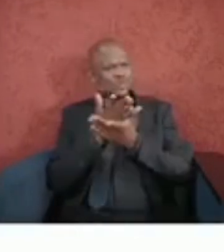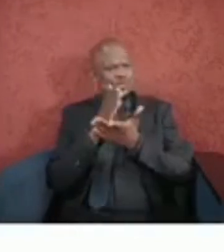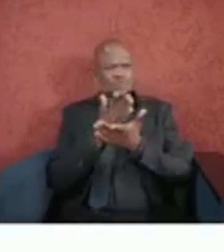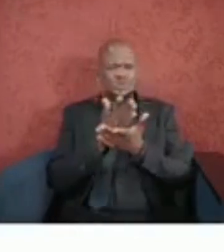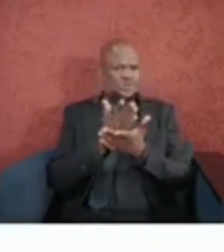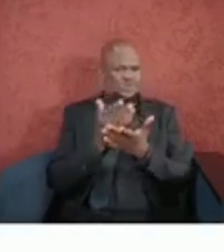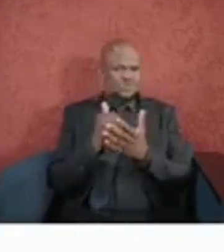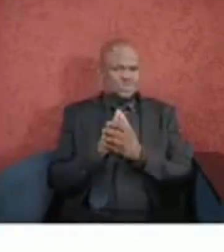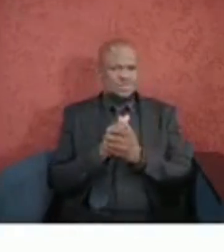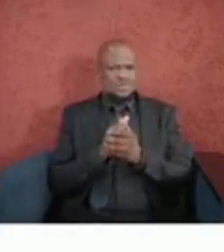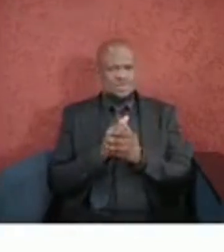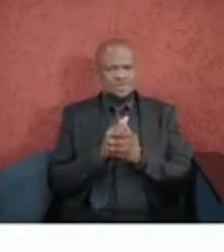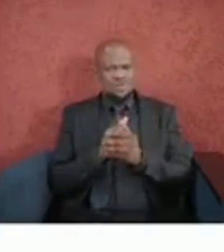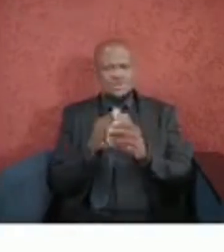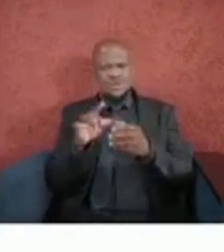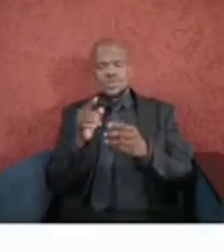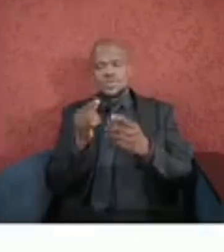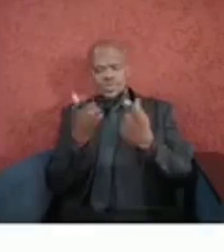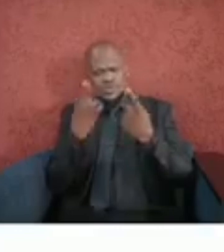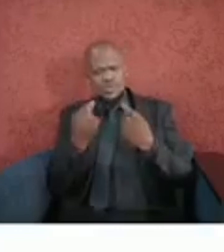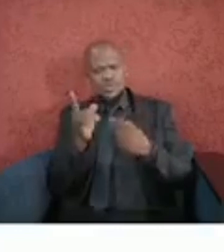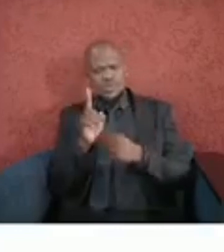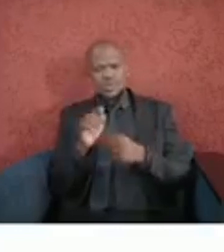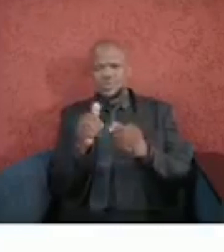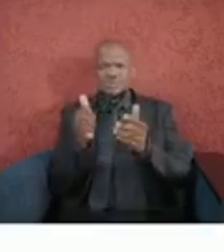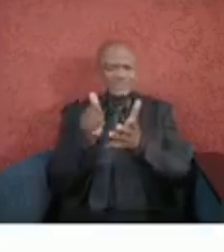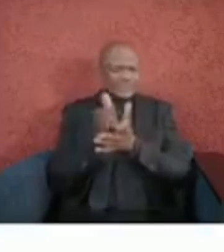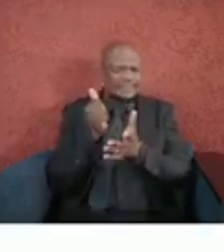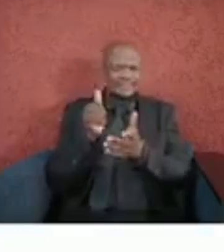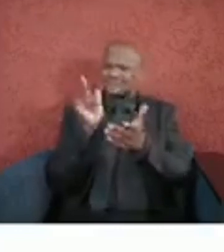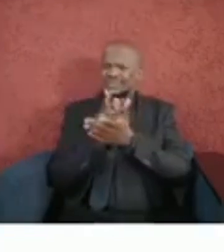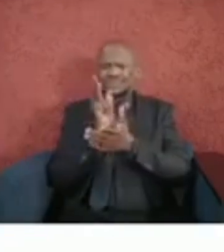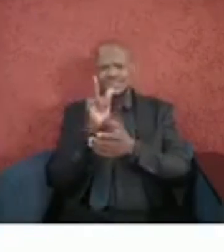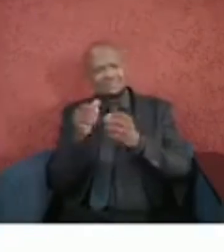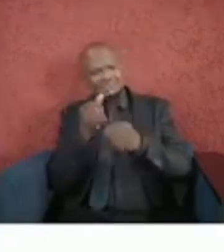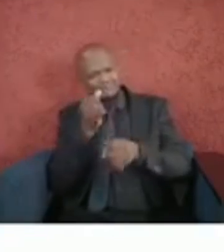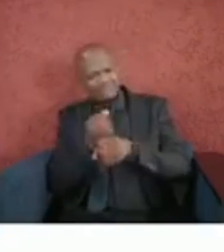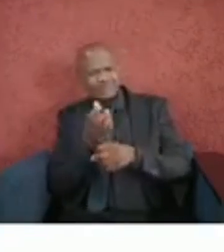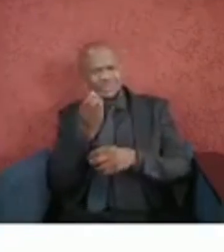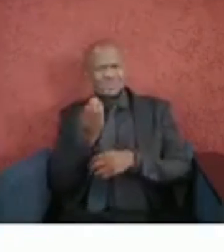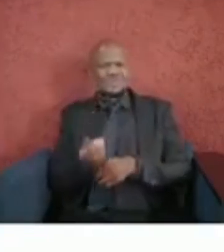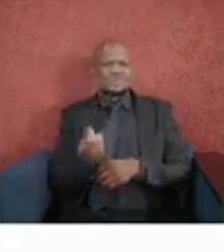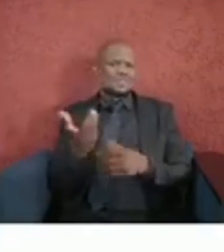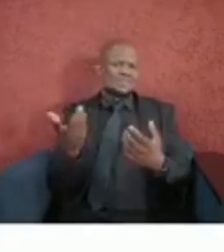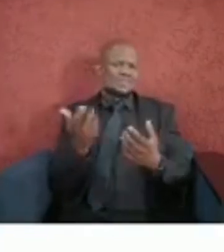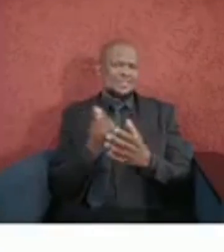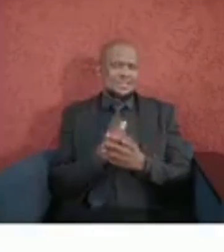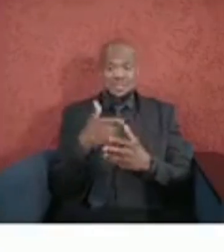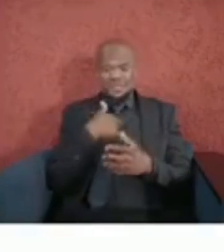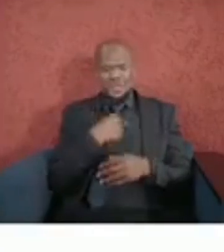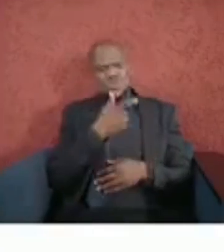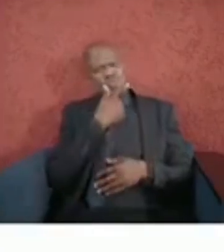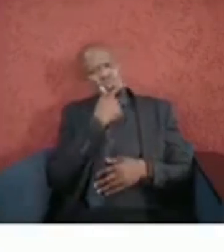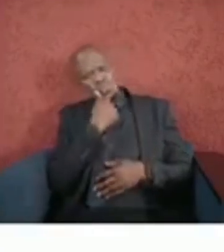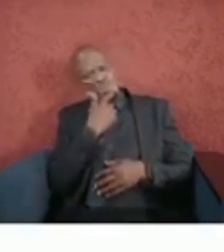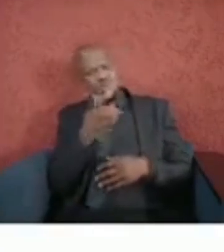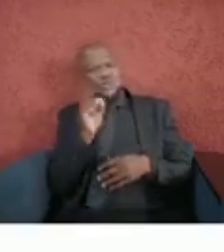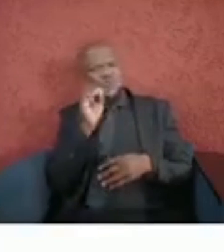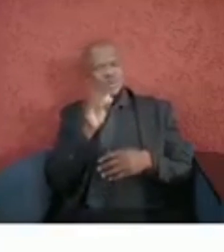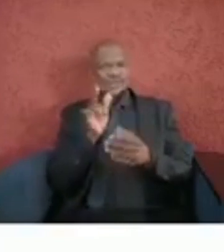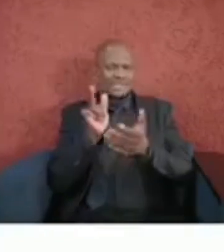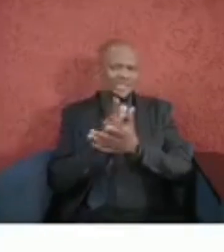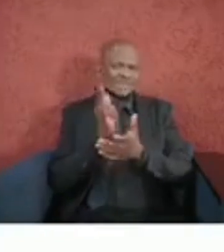porn. What then do we do? Our 16-year-olds, our 17-year-olds, they now have girlfriends, and I'm surprised now there's a 7-year-old that